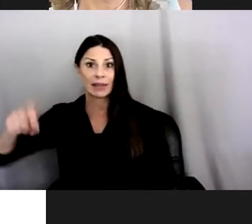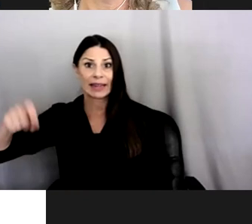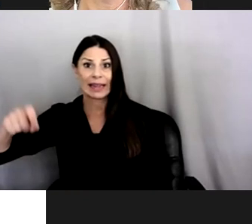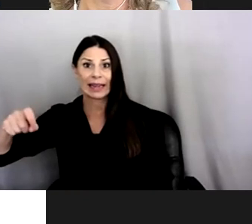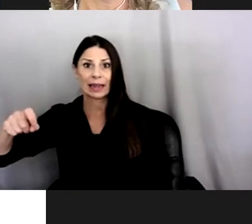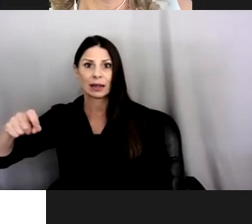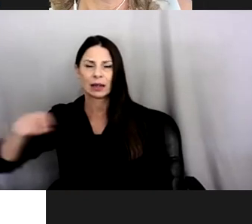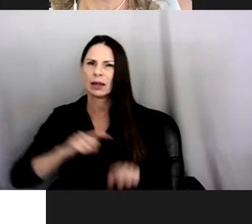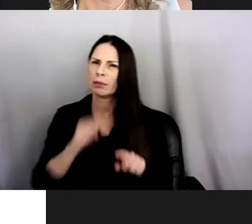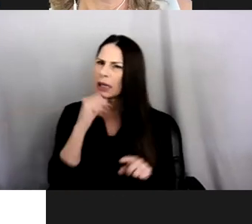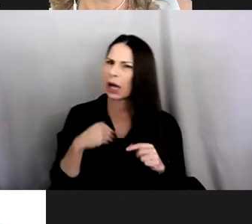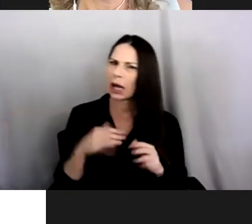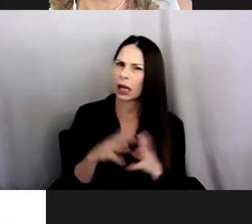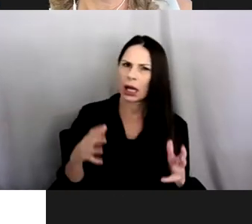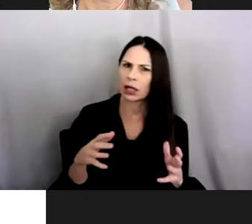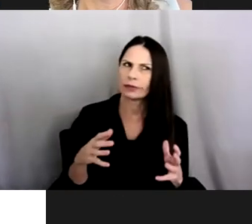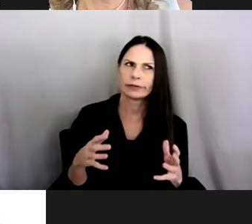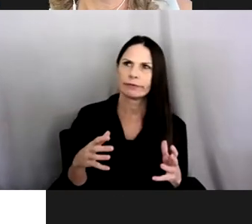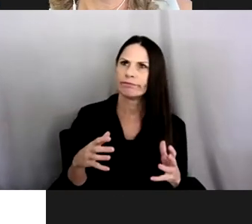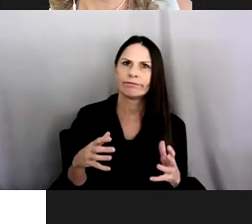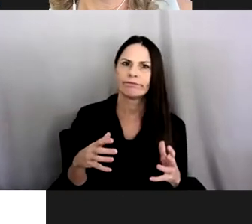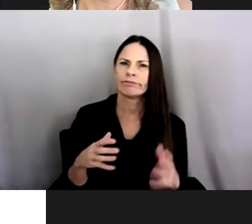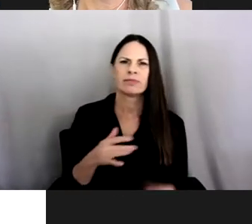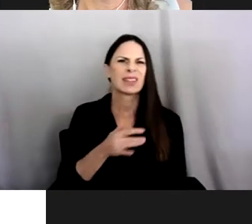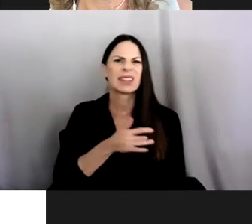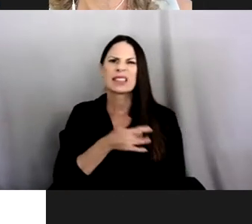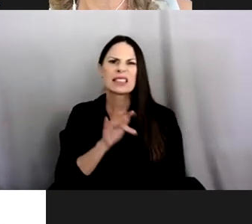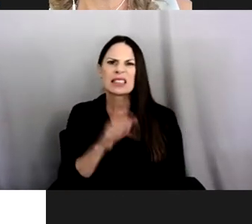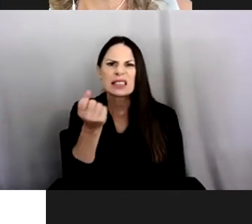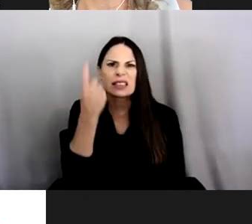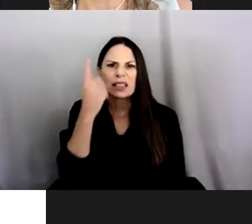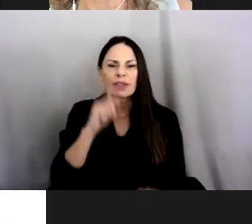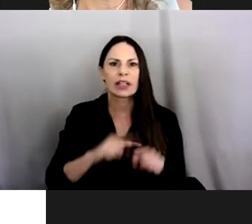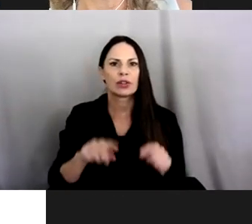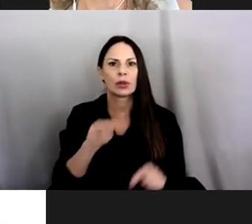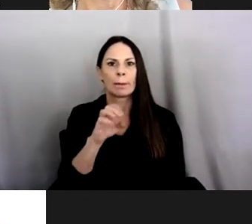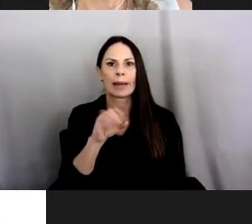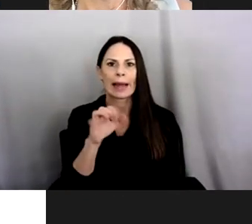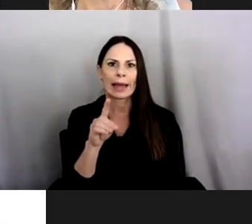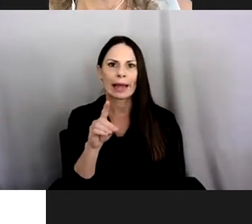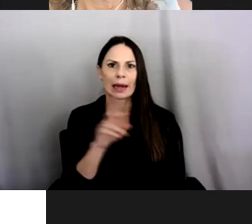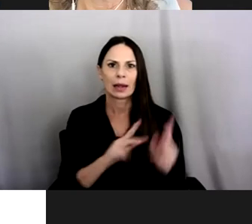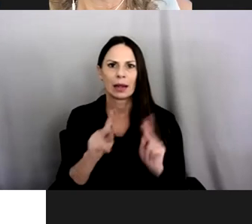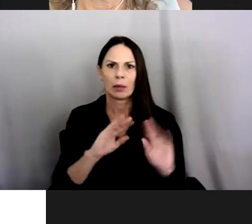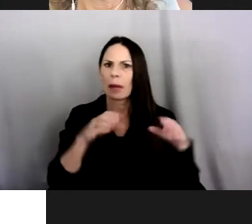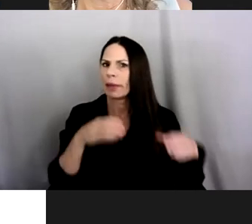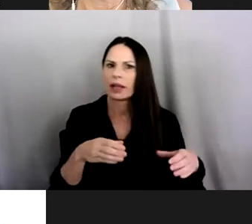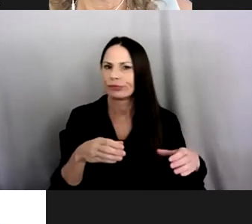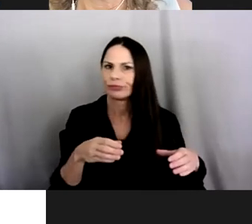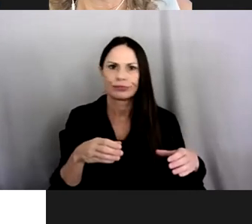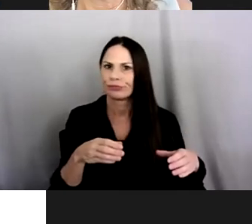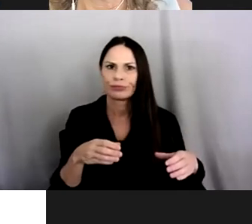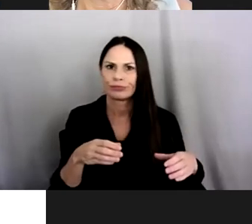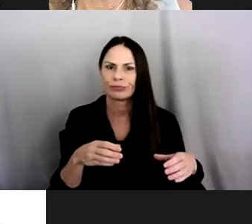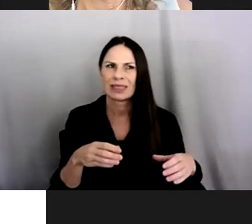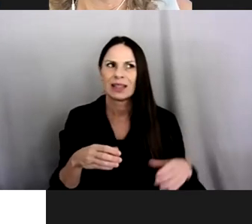would say, there's not a lot of sensitivity to the Medicaid population. And then, so sorry not to get